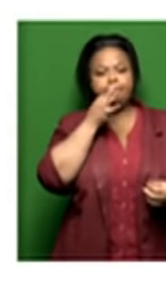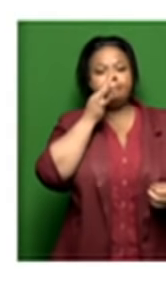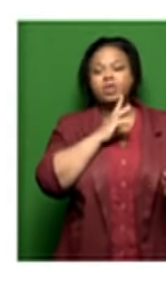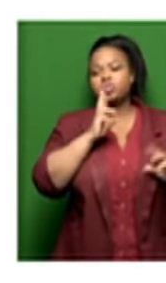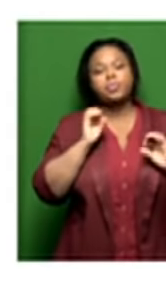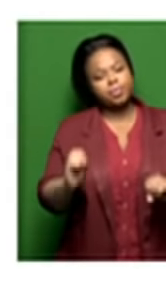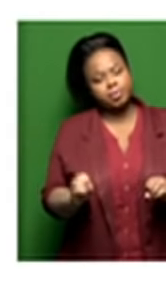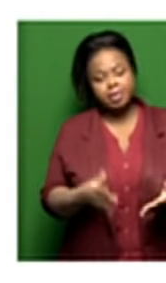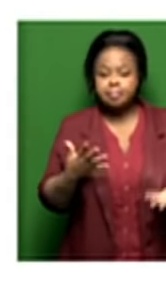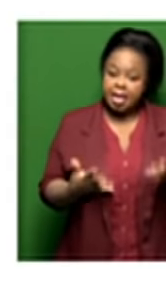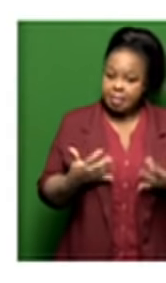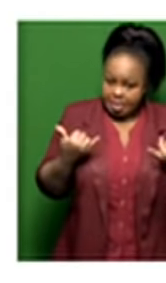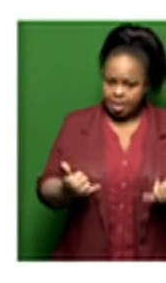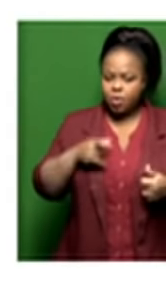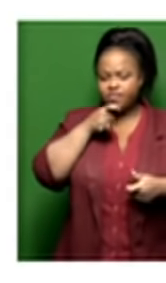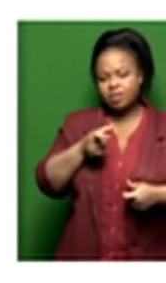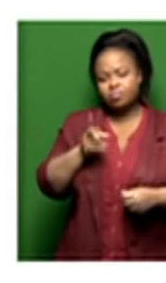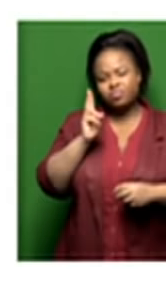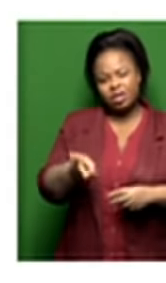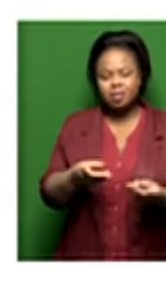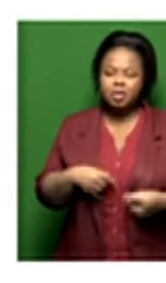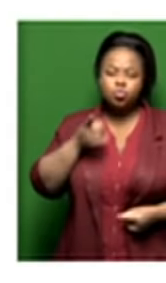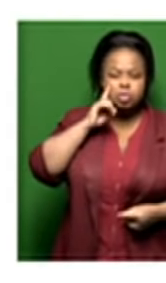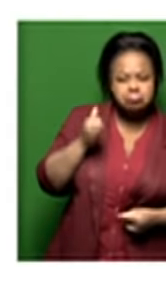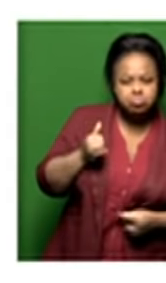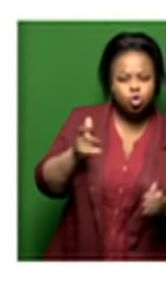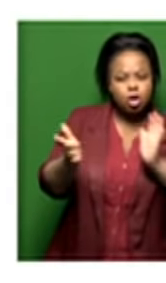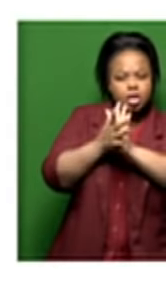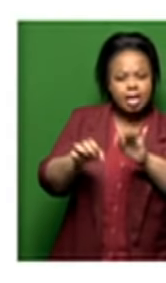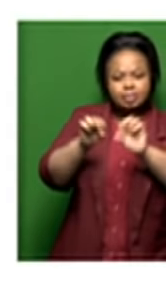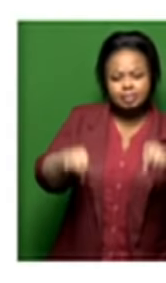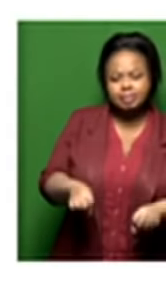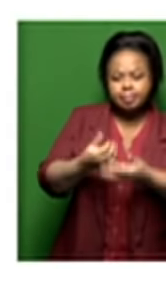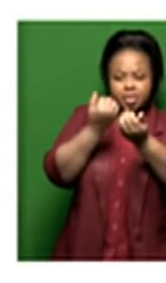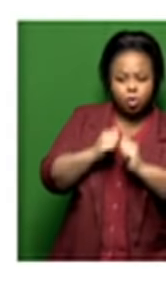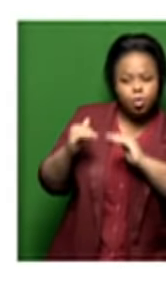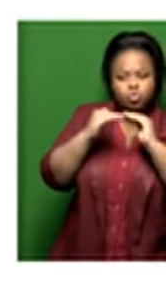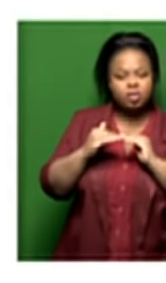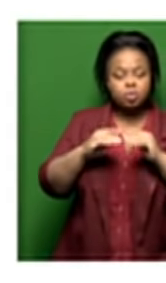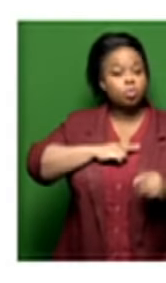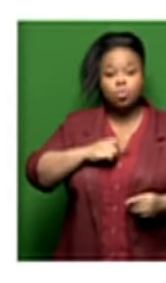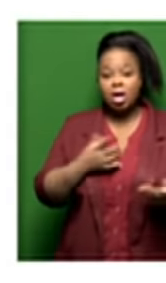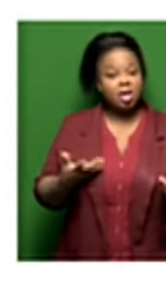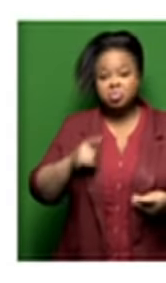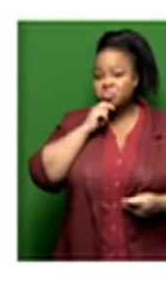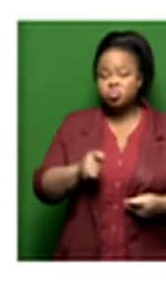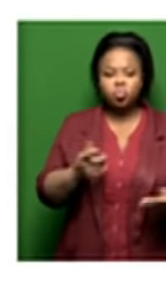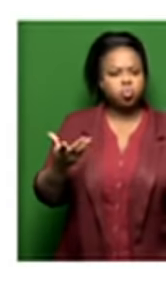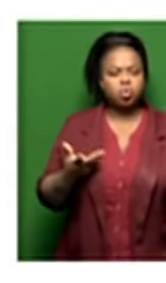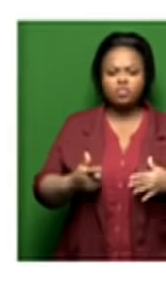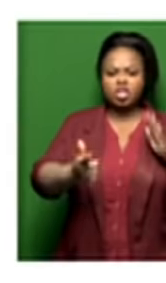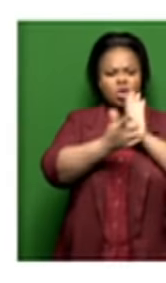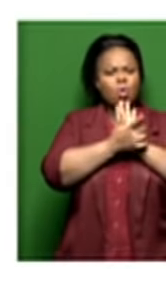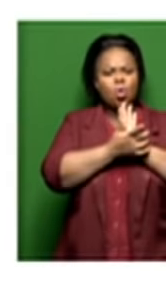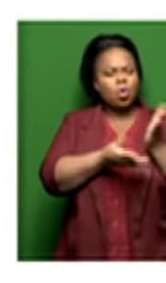development, a major test on our legal system, a major test on our democracy. We have no precedent in terms of the law, how to deal with